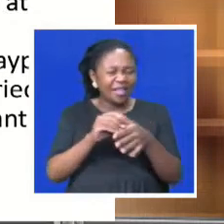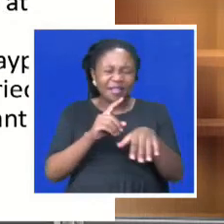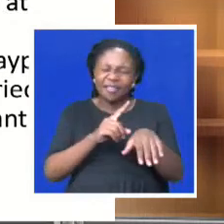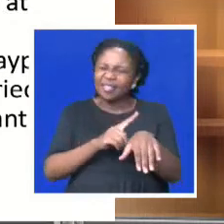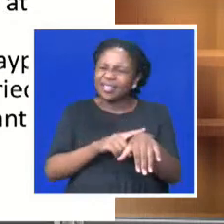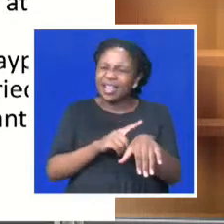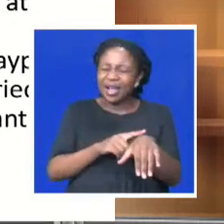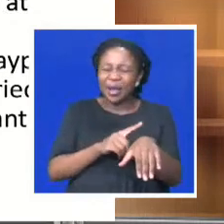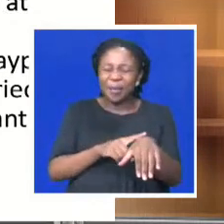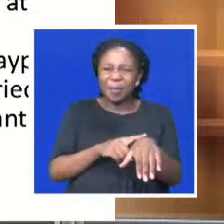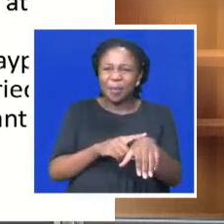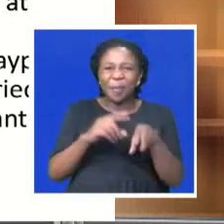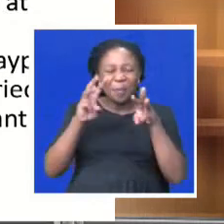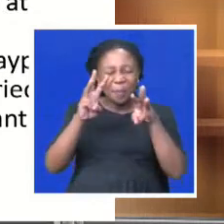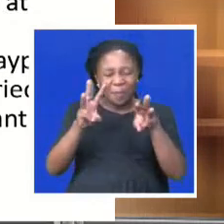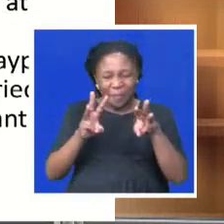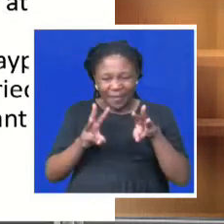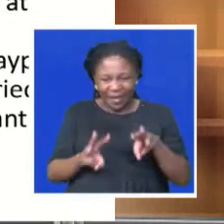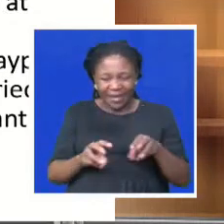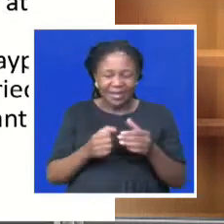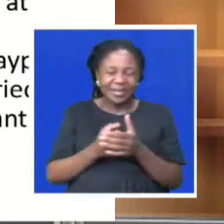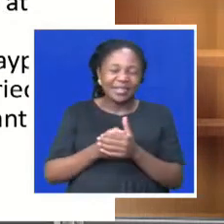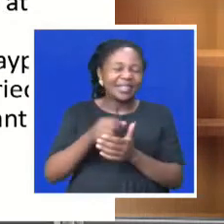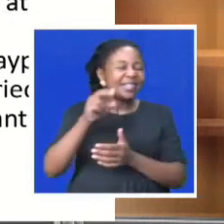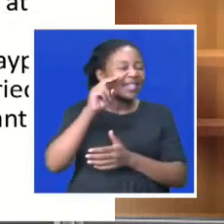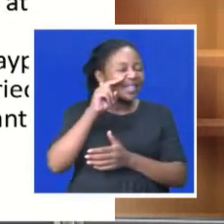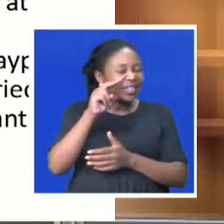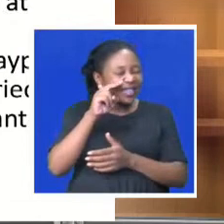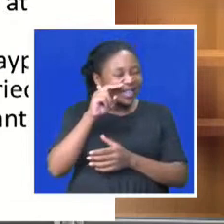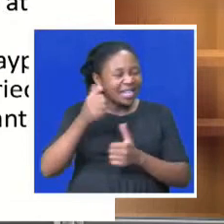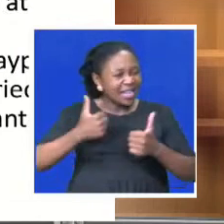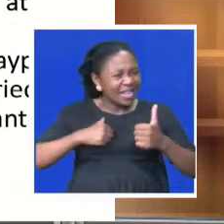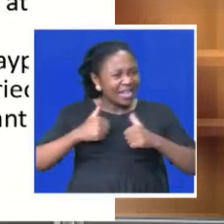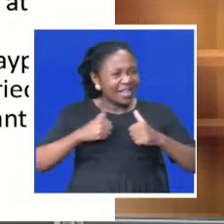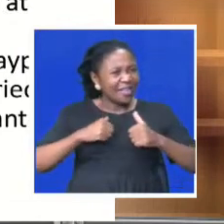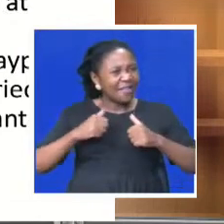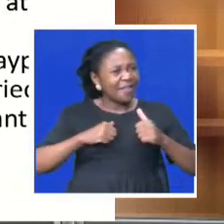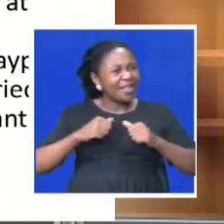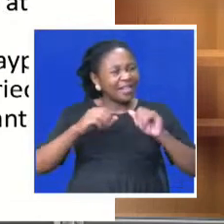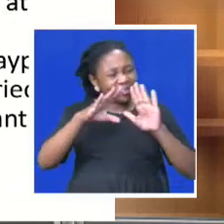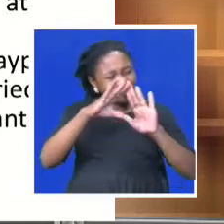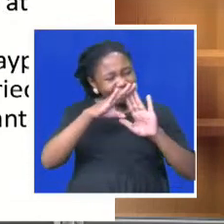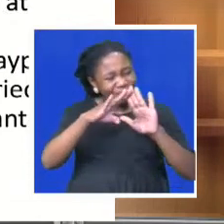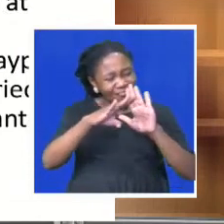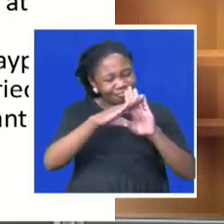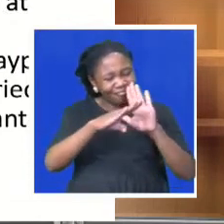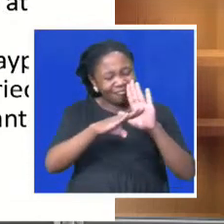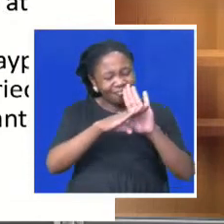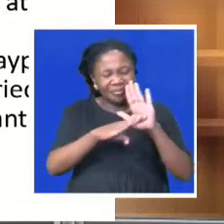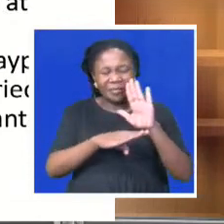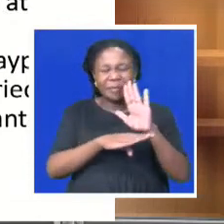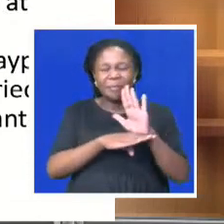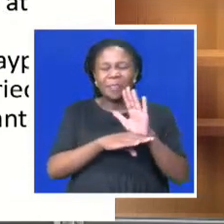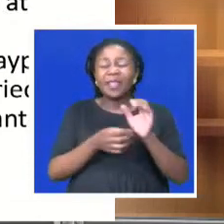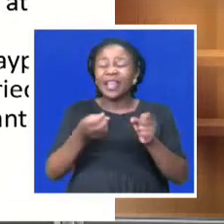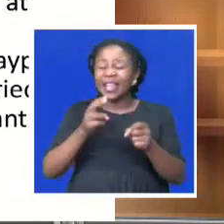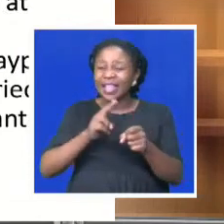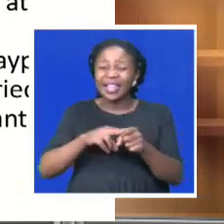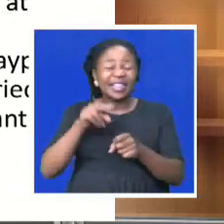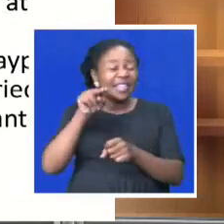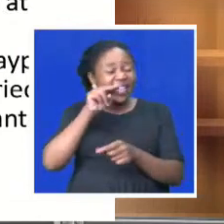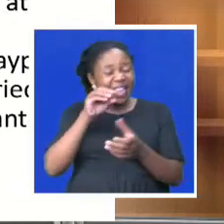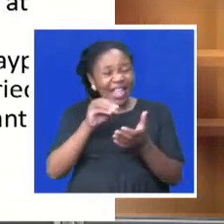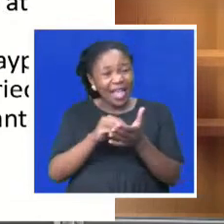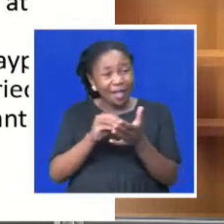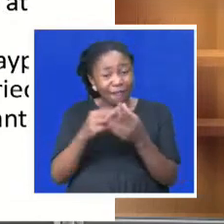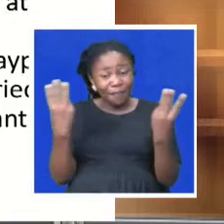the sequential order of the events. There also should be a dialogue whereby the characters are communicating to